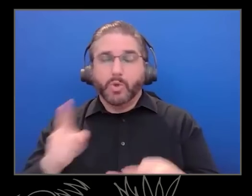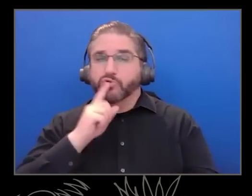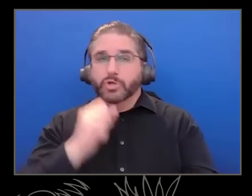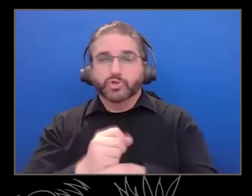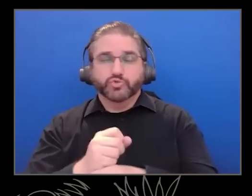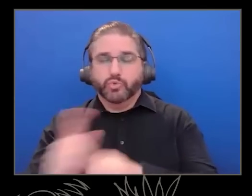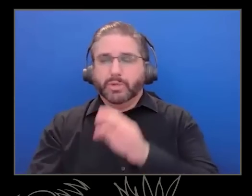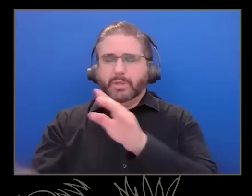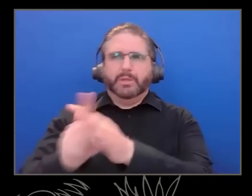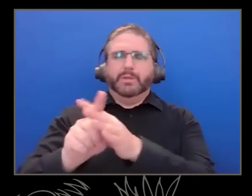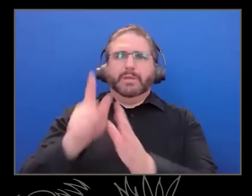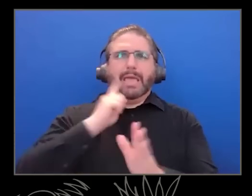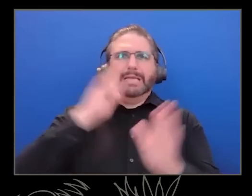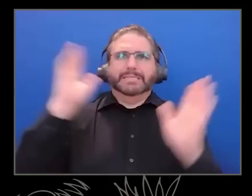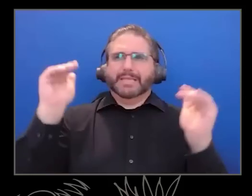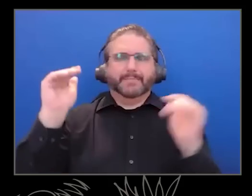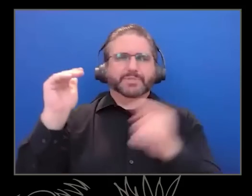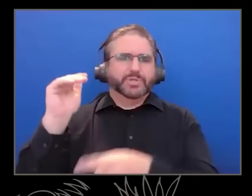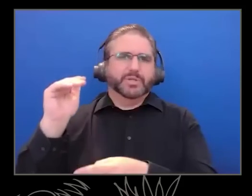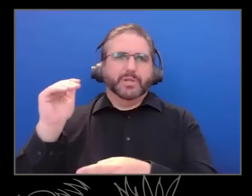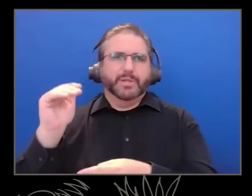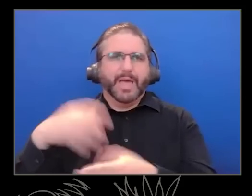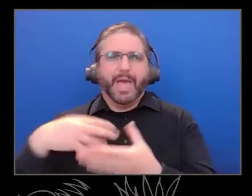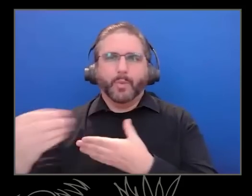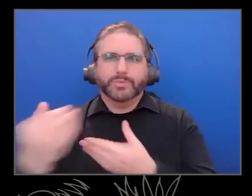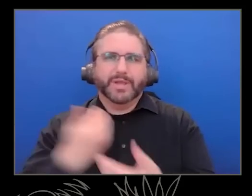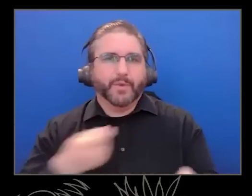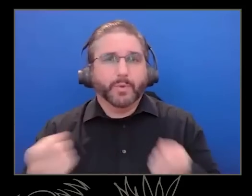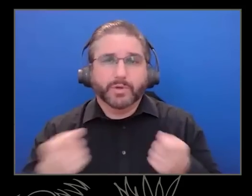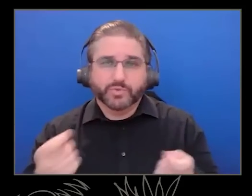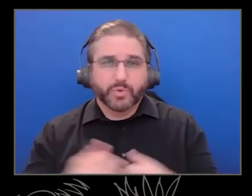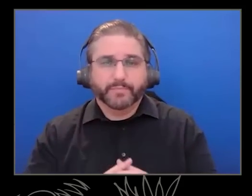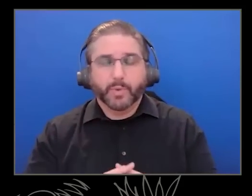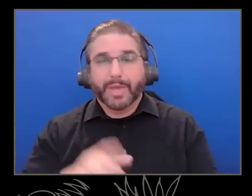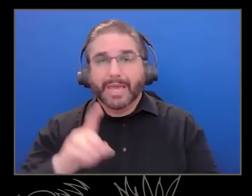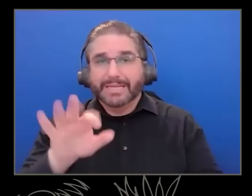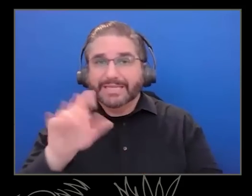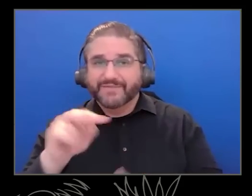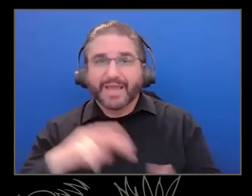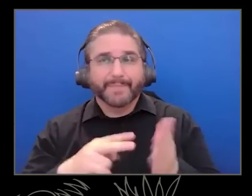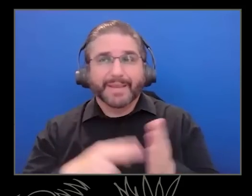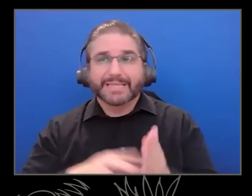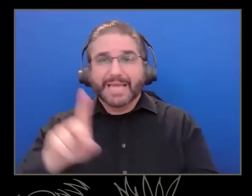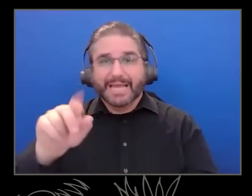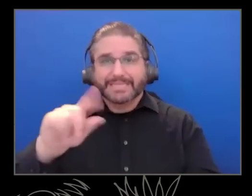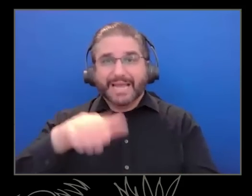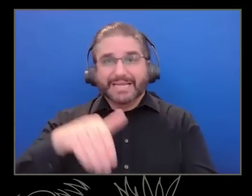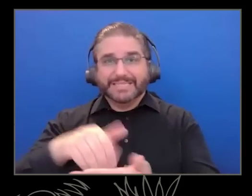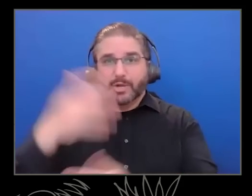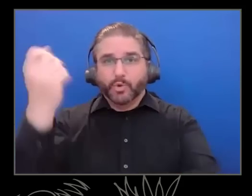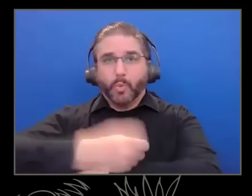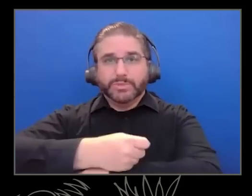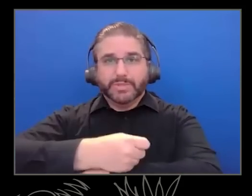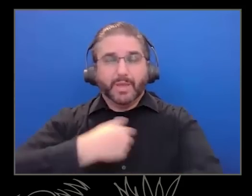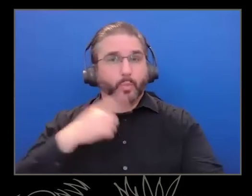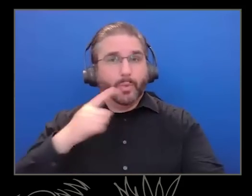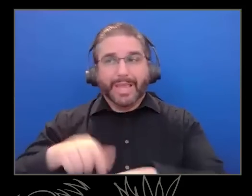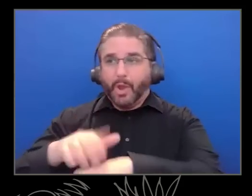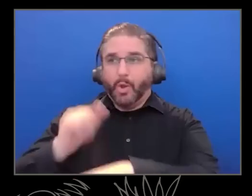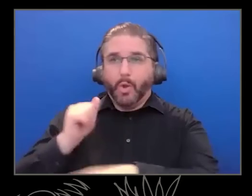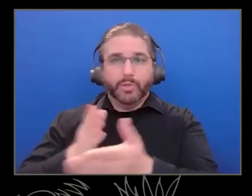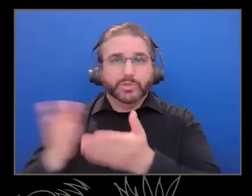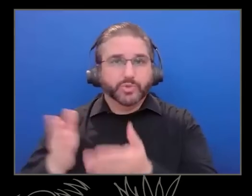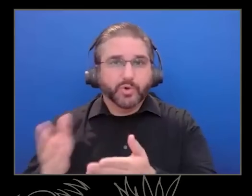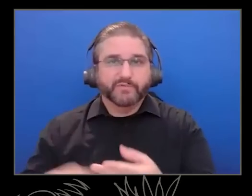of our control. So a defect might look like a data center going down and we can't actually make a call to a service. Or